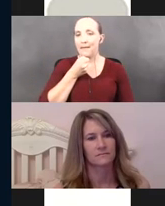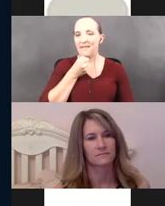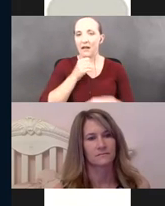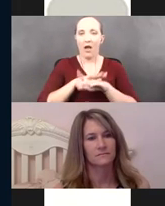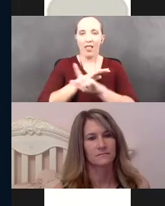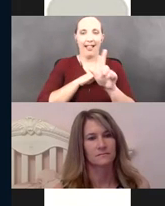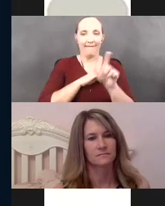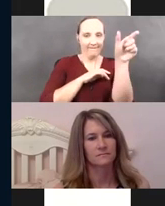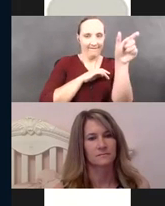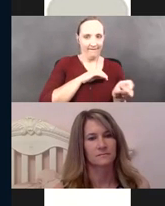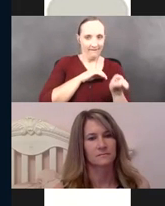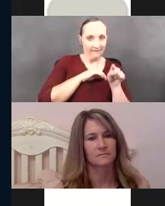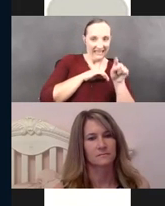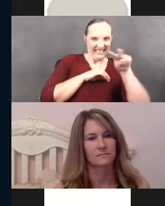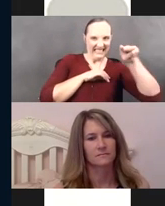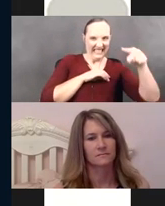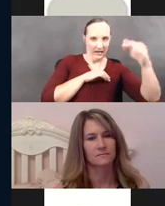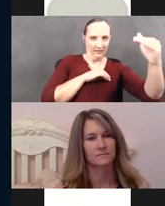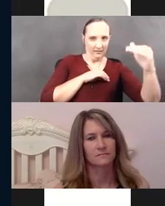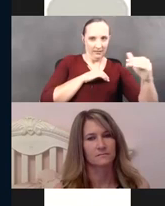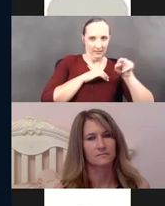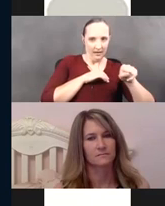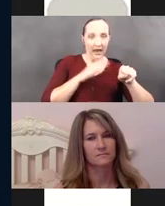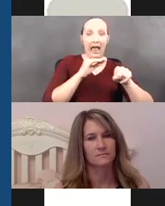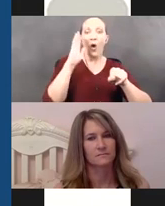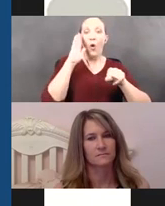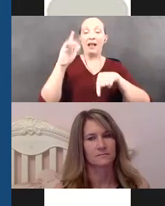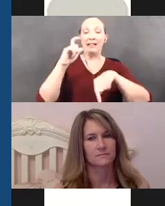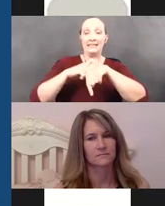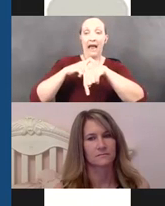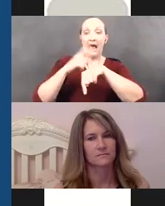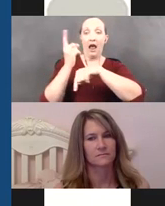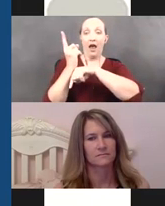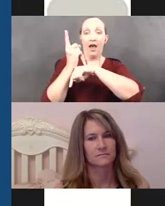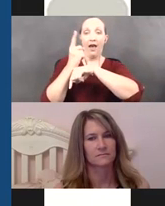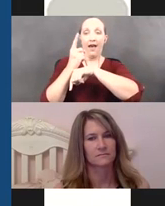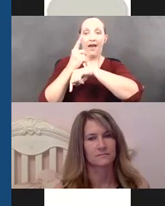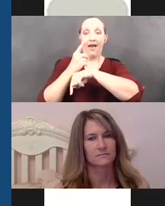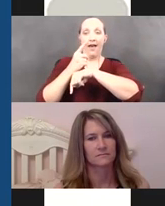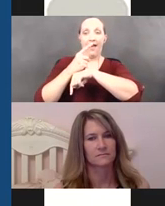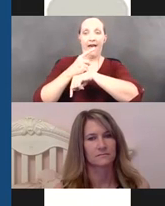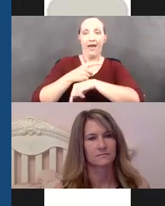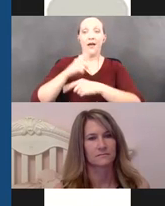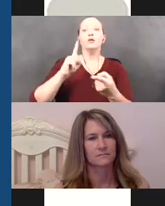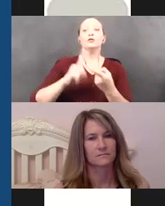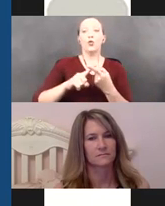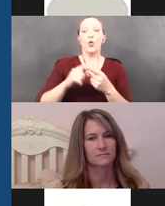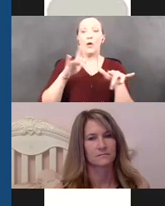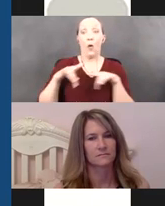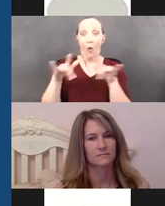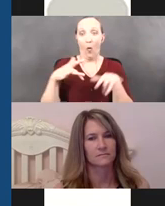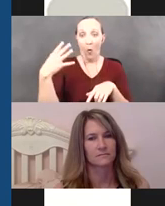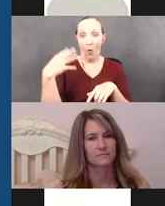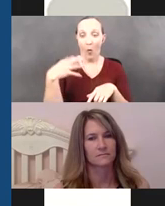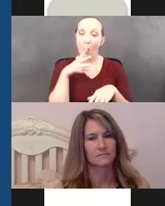está a su mano and it will izquierda count them down to a y les recording. da una cuenta atrás para grabar. As soon as they see this red Una bar vez appear, que they can start